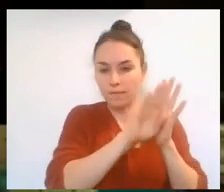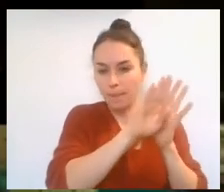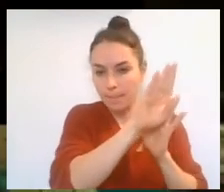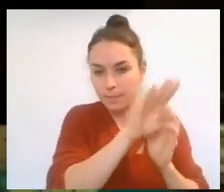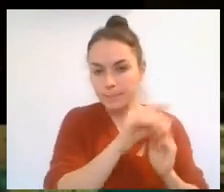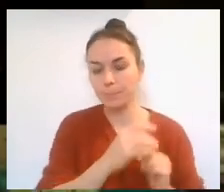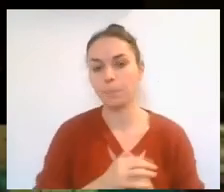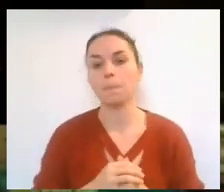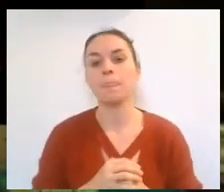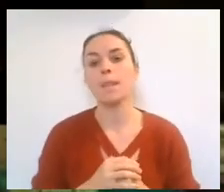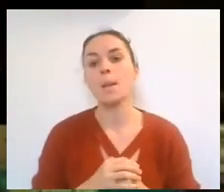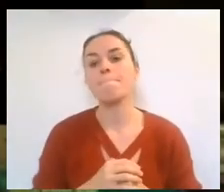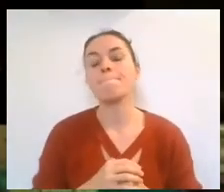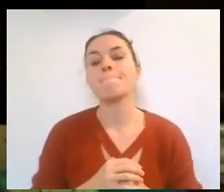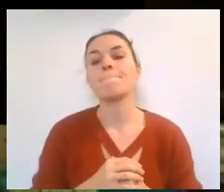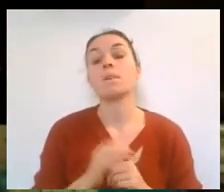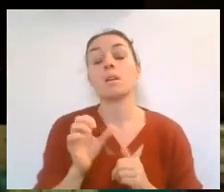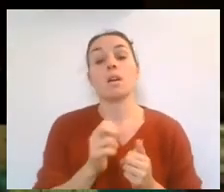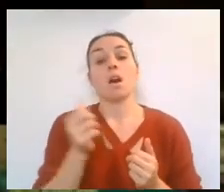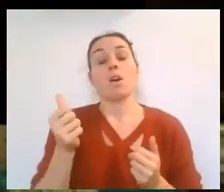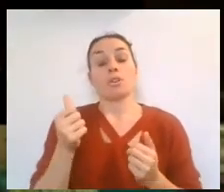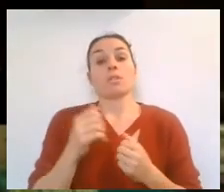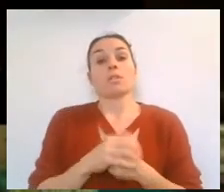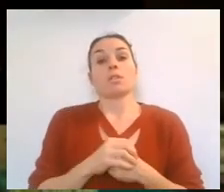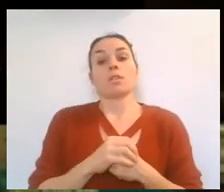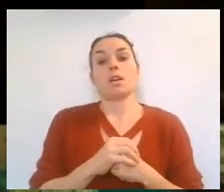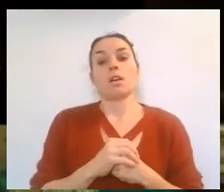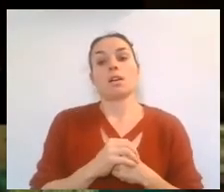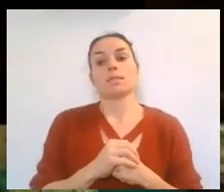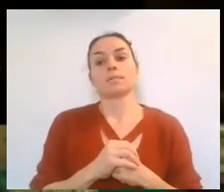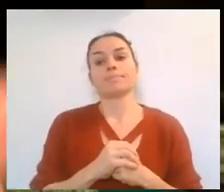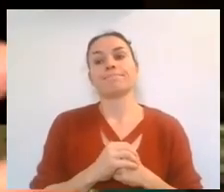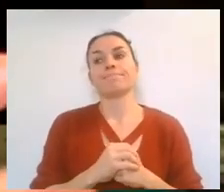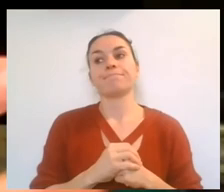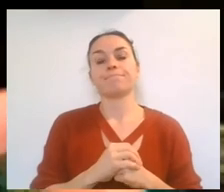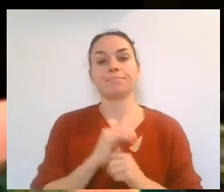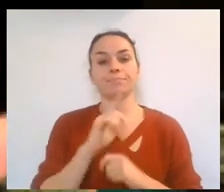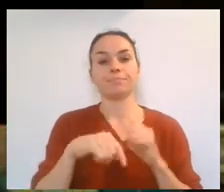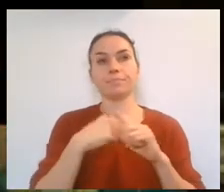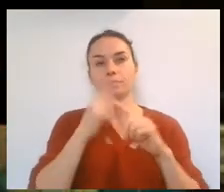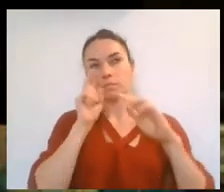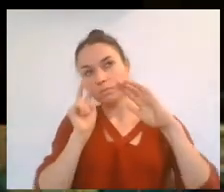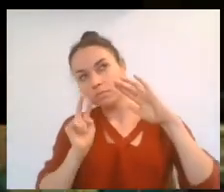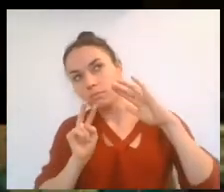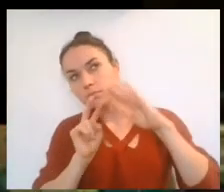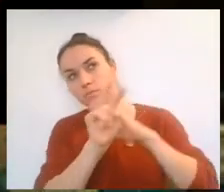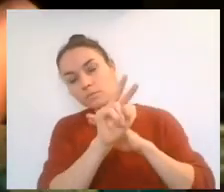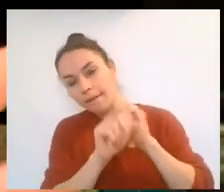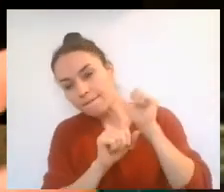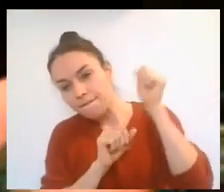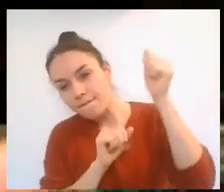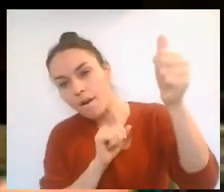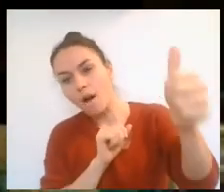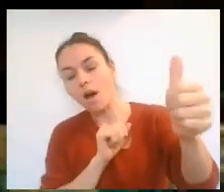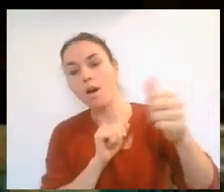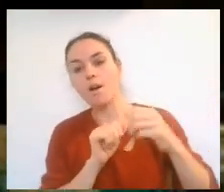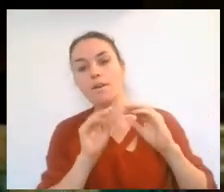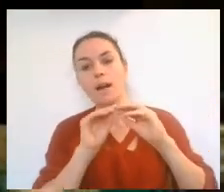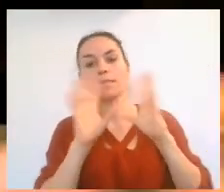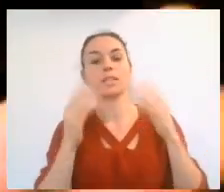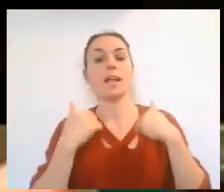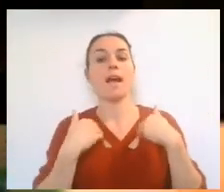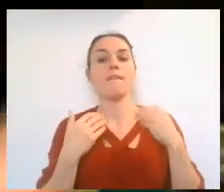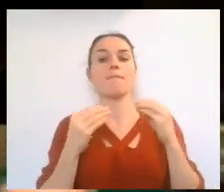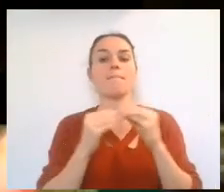able to do is the fact that when you look further out in space, because of the higher velocities of